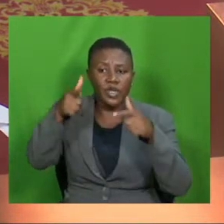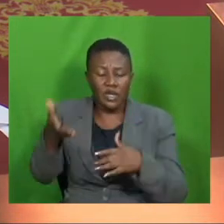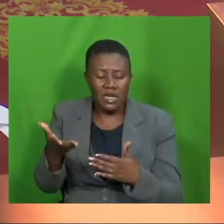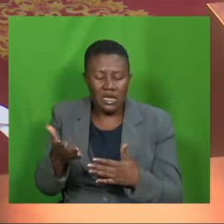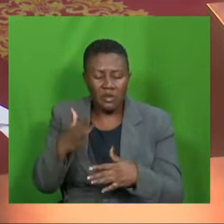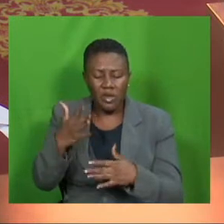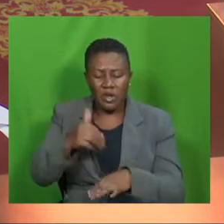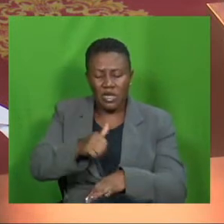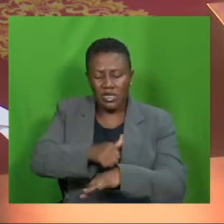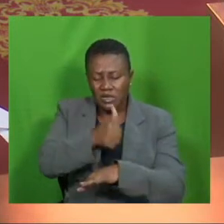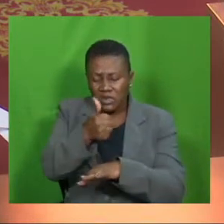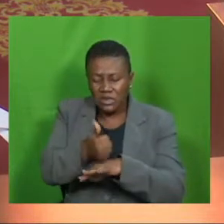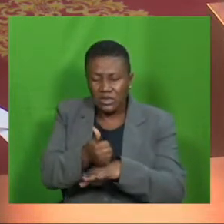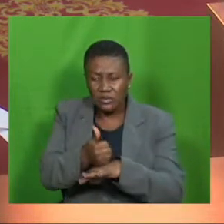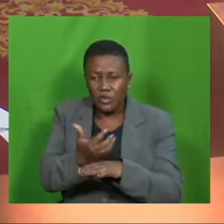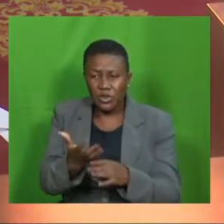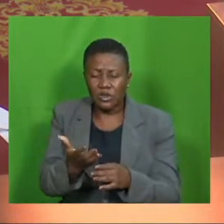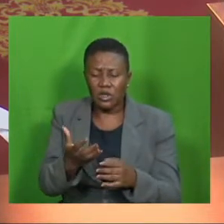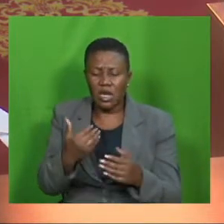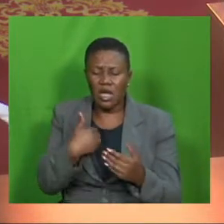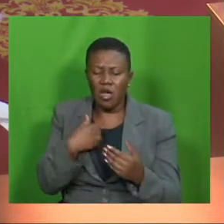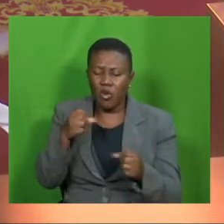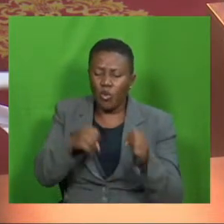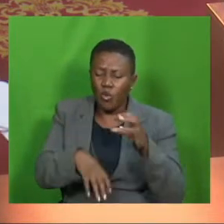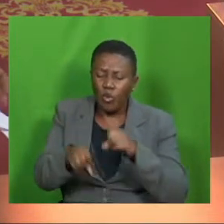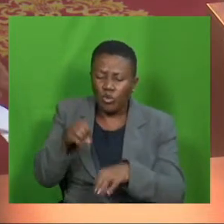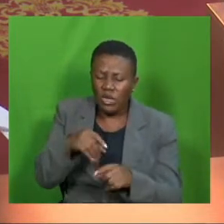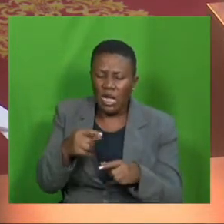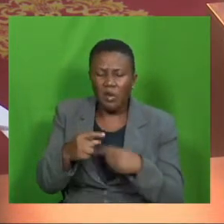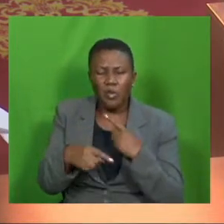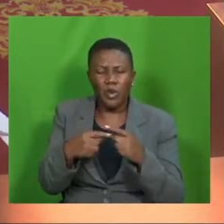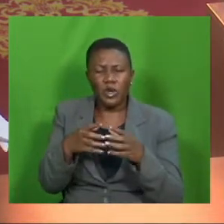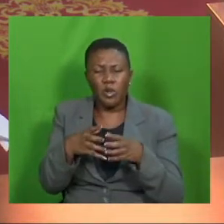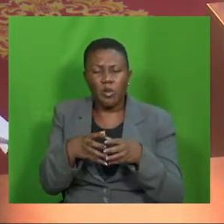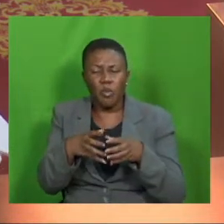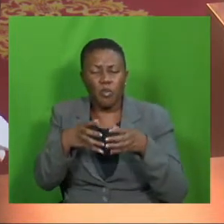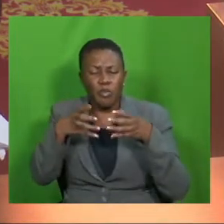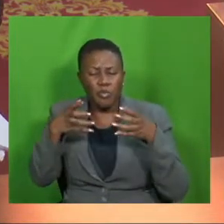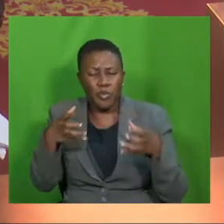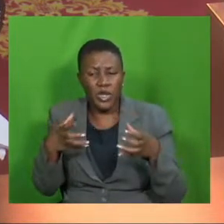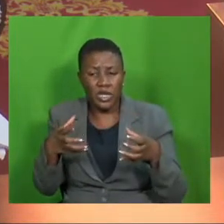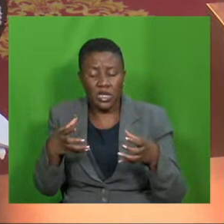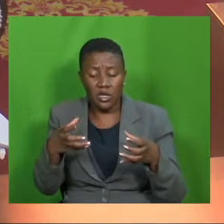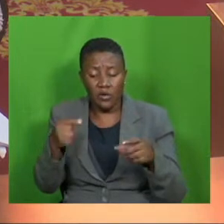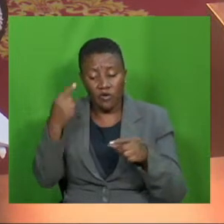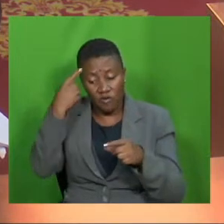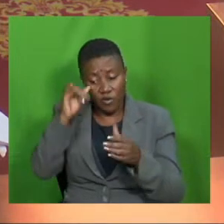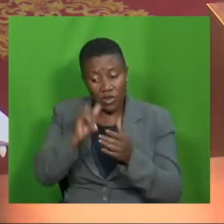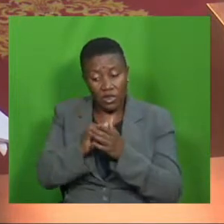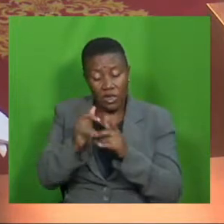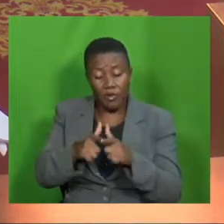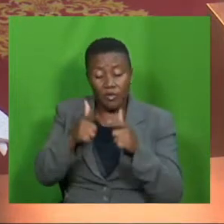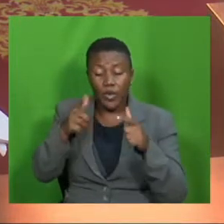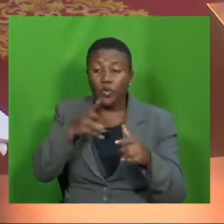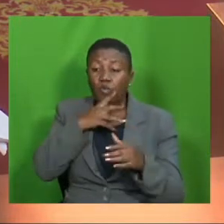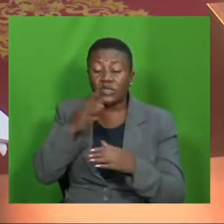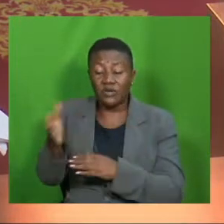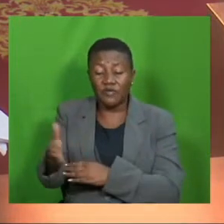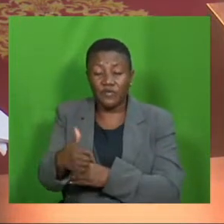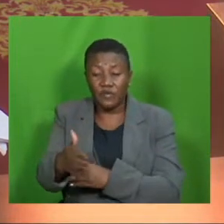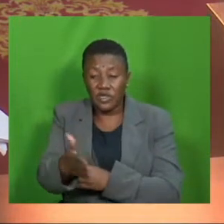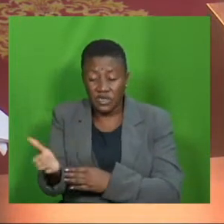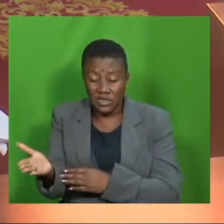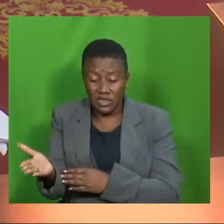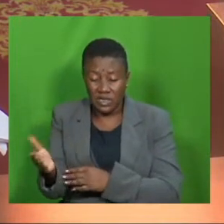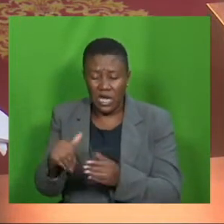the subsector has greatly contributed to the over-exploitation of marine fisheries resources. To address